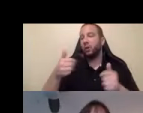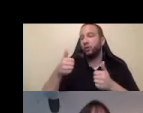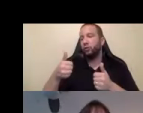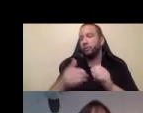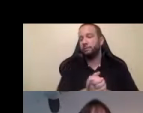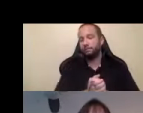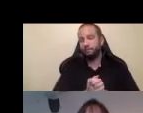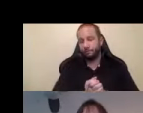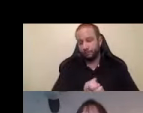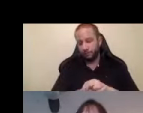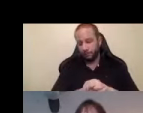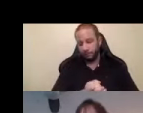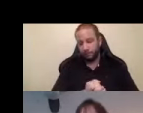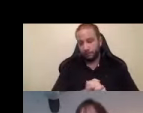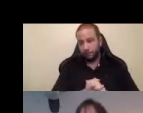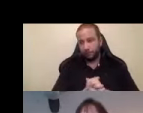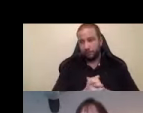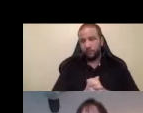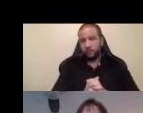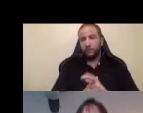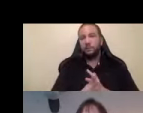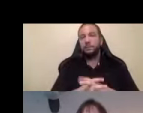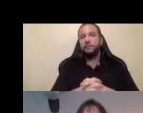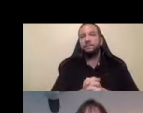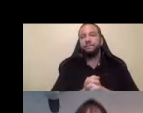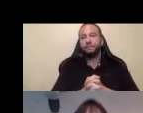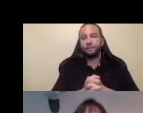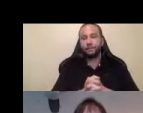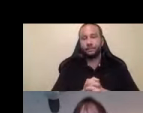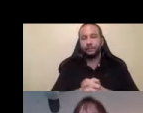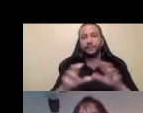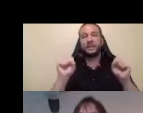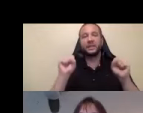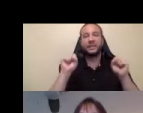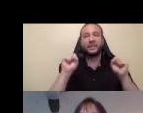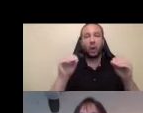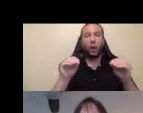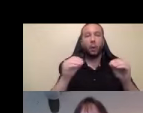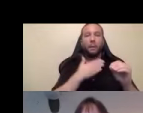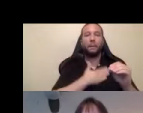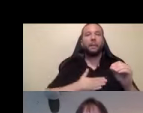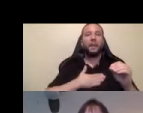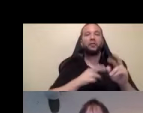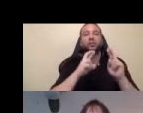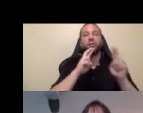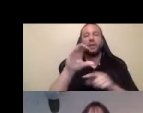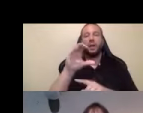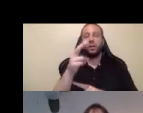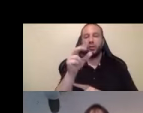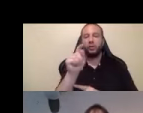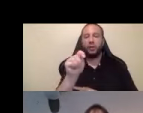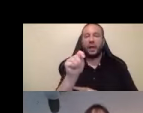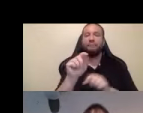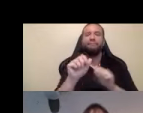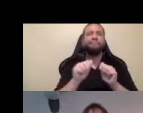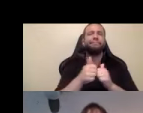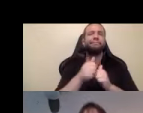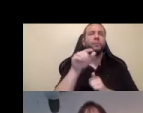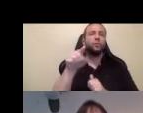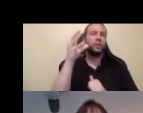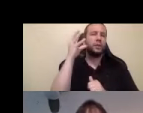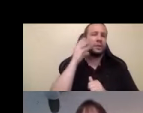So before we begin, we want to find out who's in the room tonight. So please respond in the chat. How do you experience